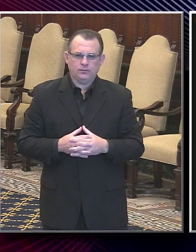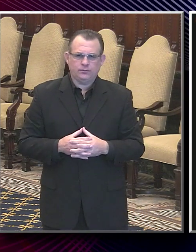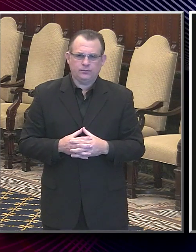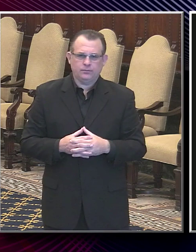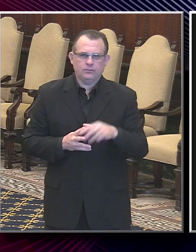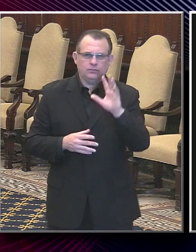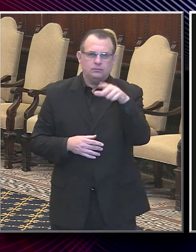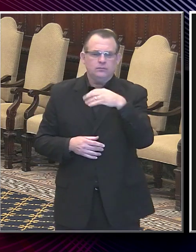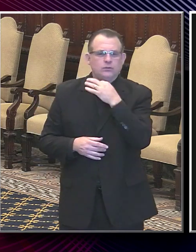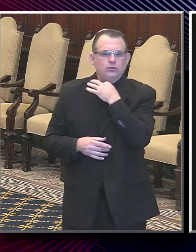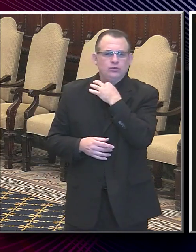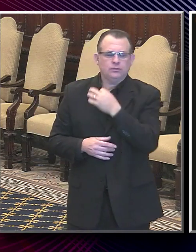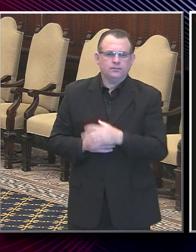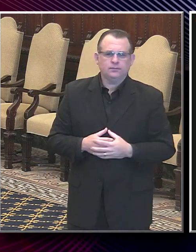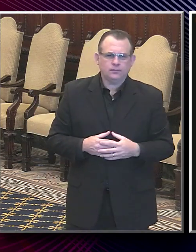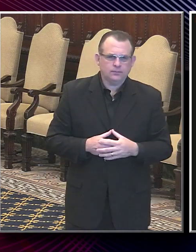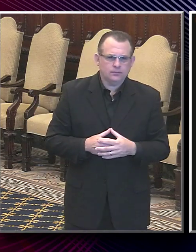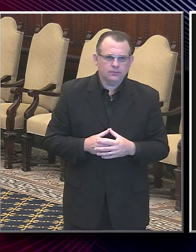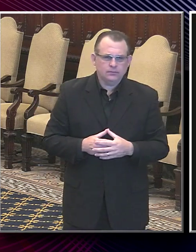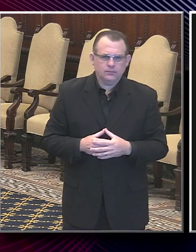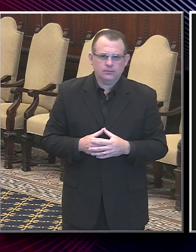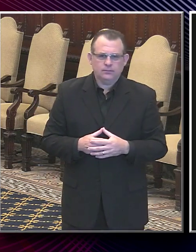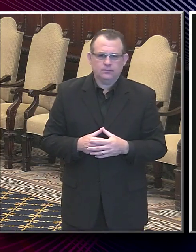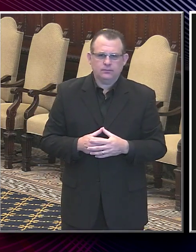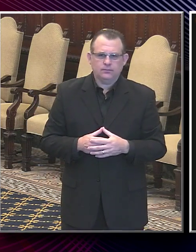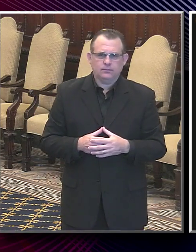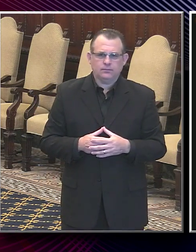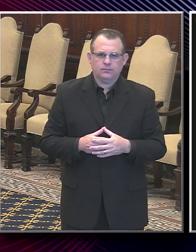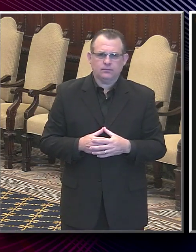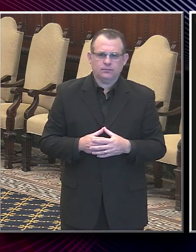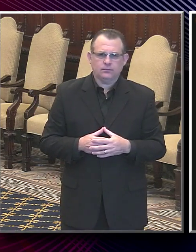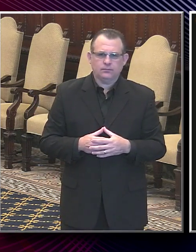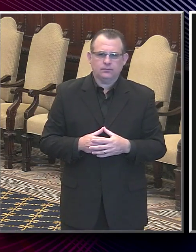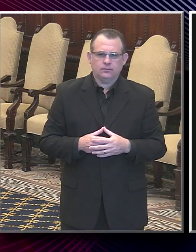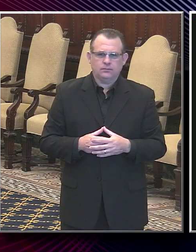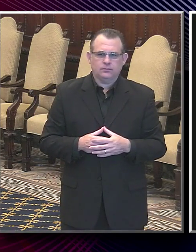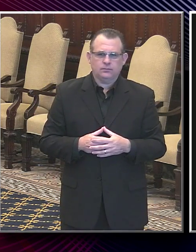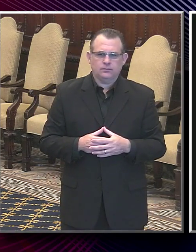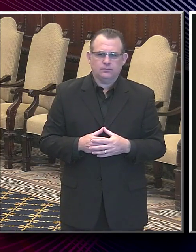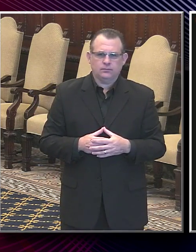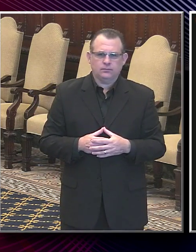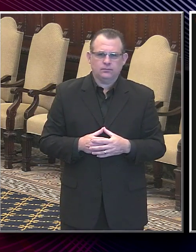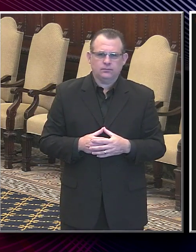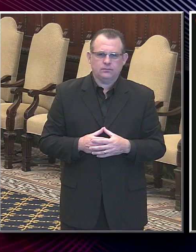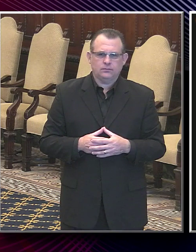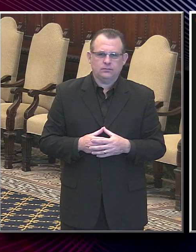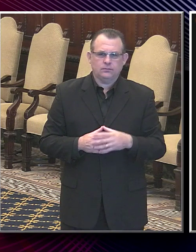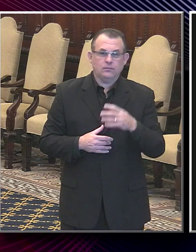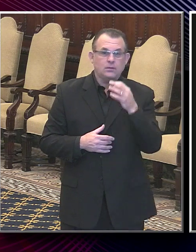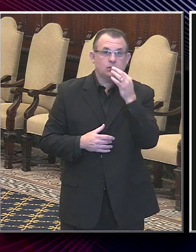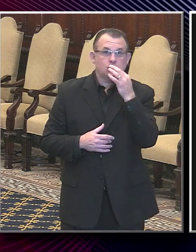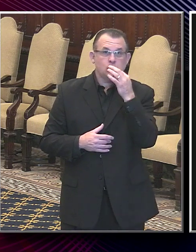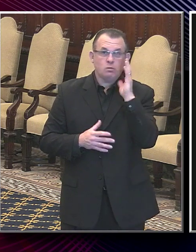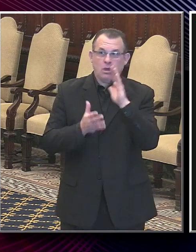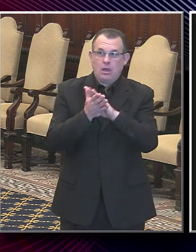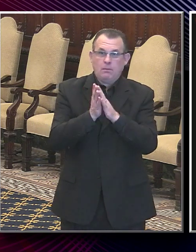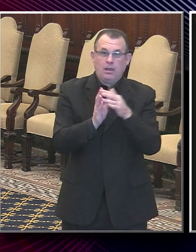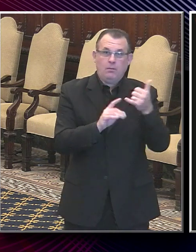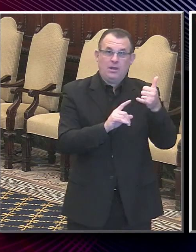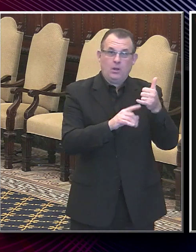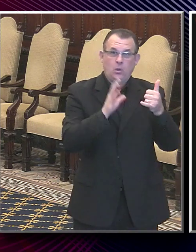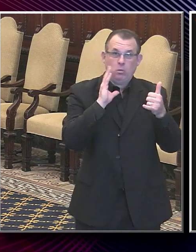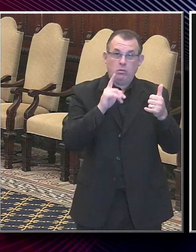curious whether, with the potential move into yellow, are